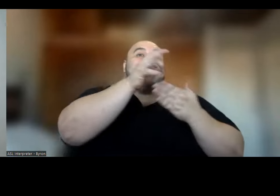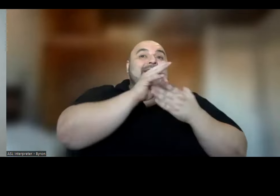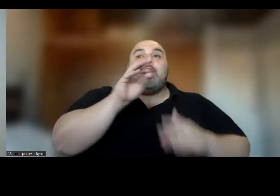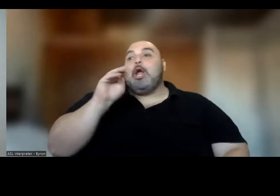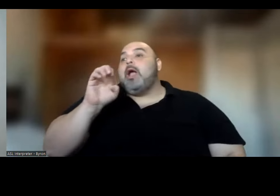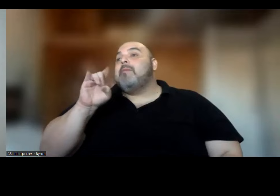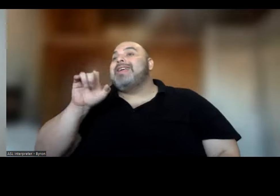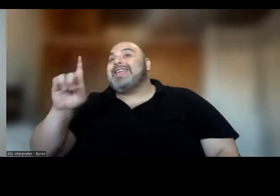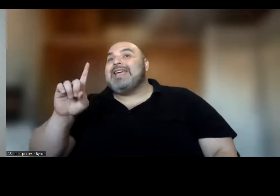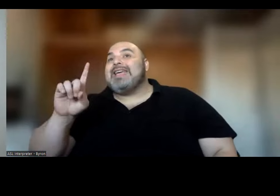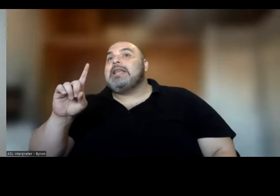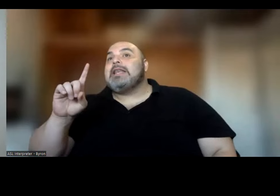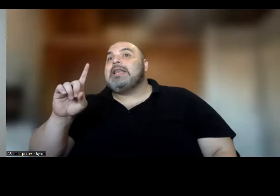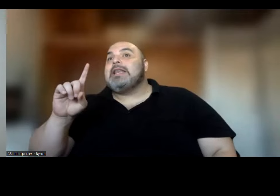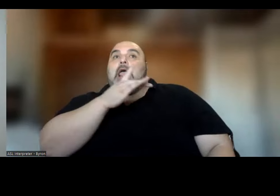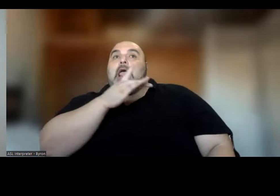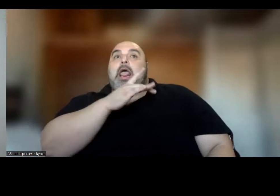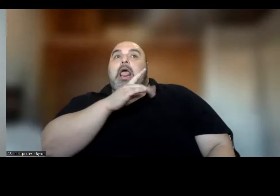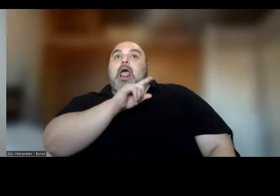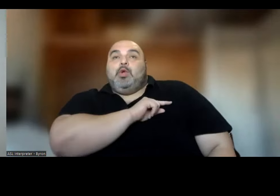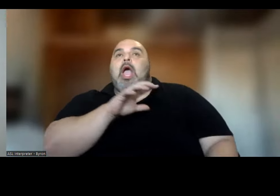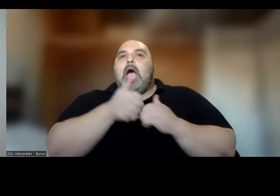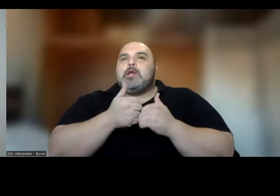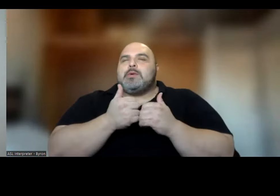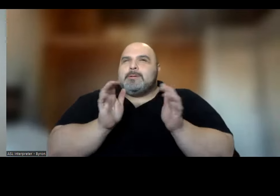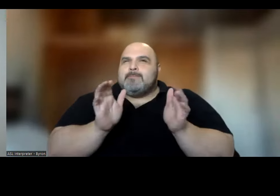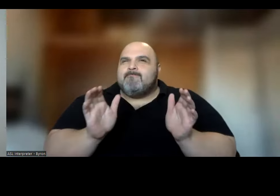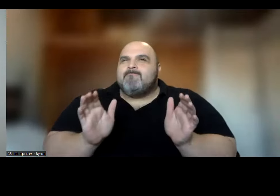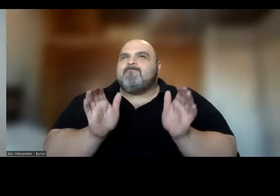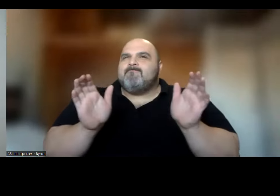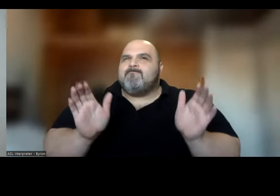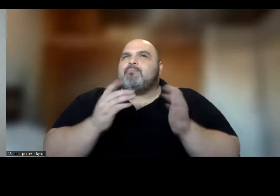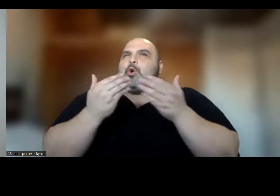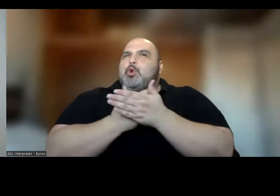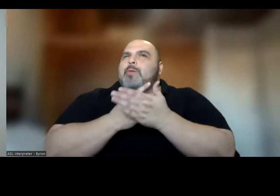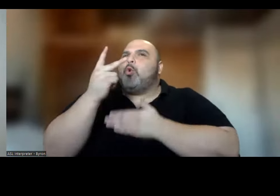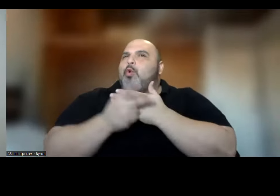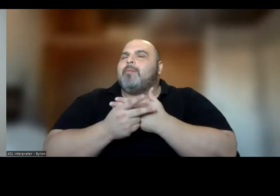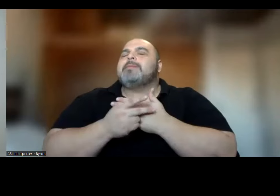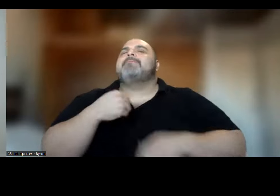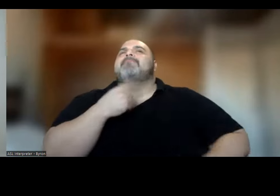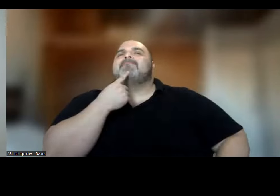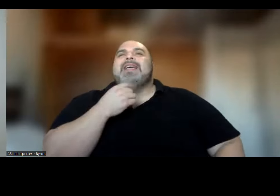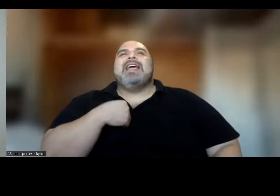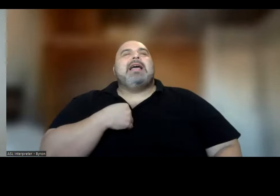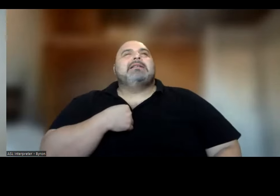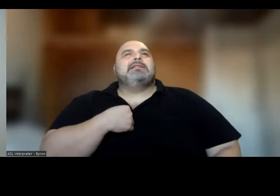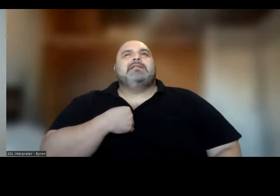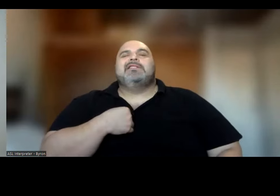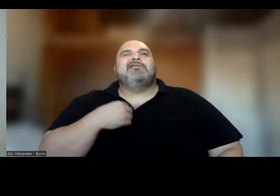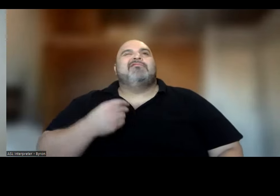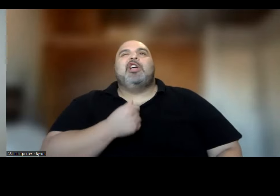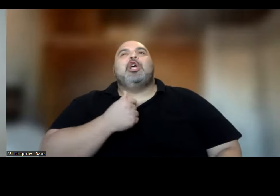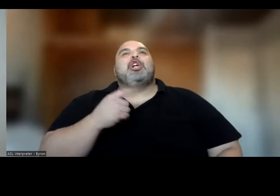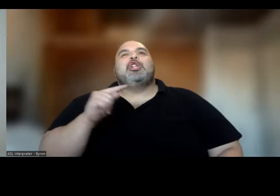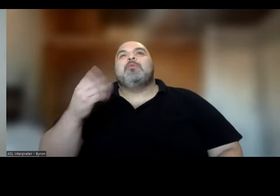really push the envelope forward with new programs? I often say it's a shame the state doesn't have a bigger role